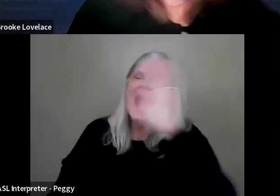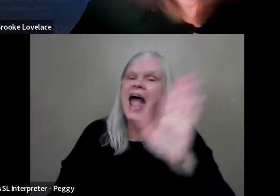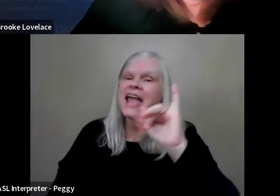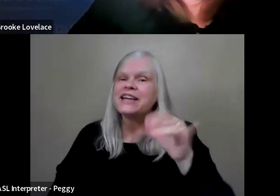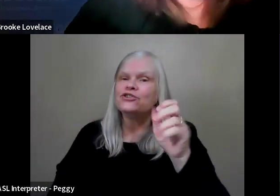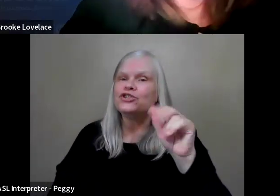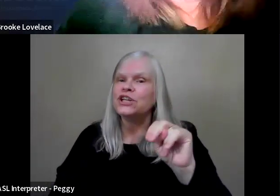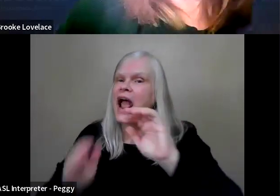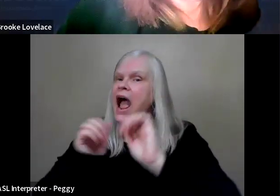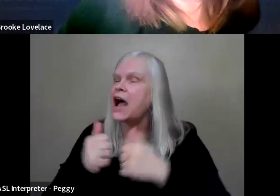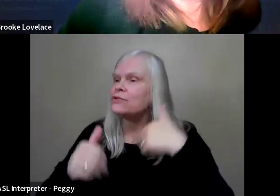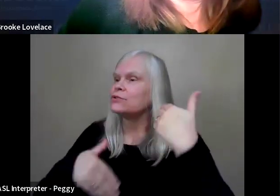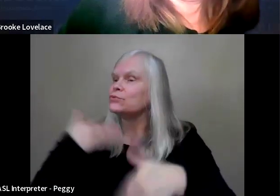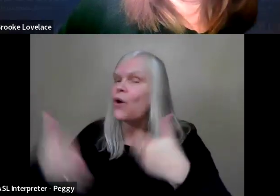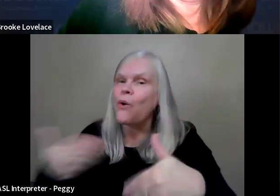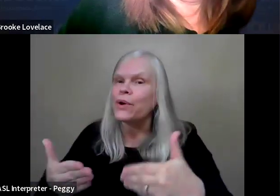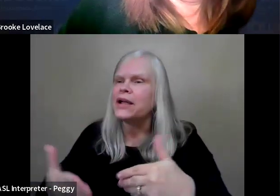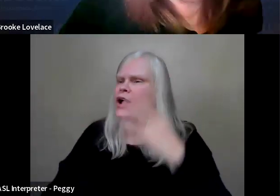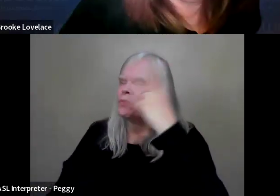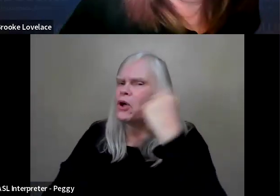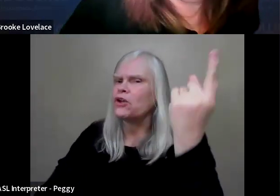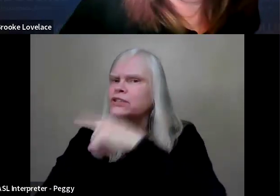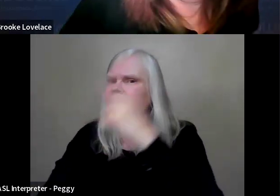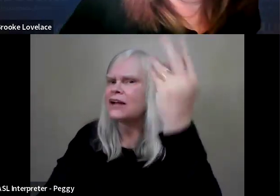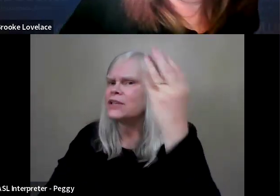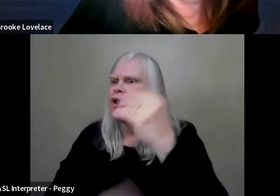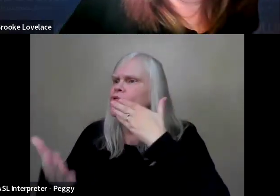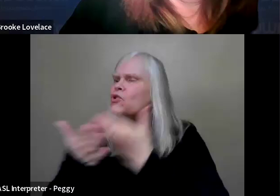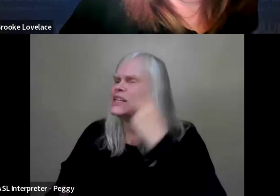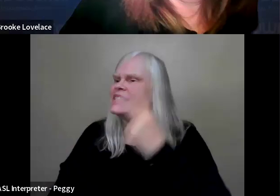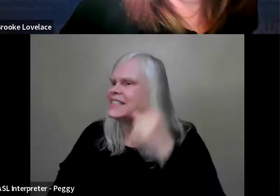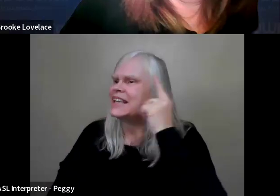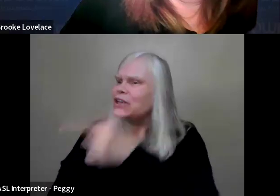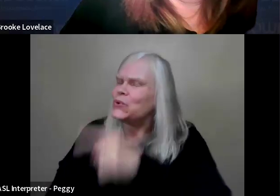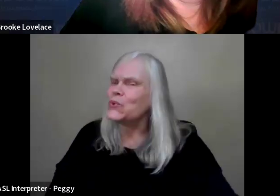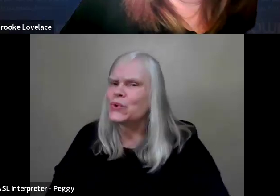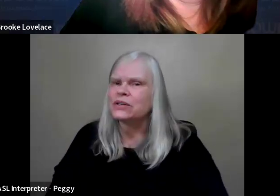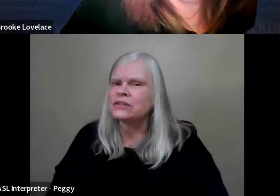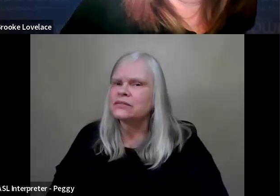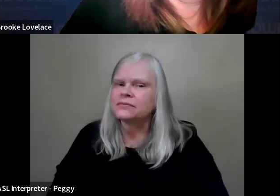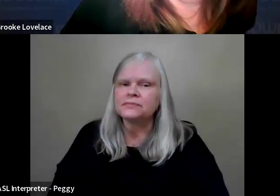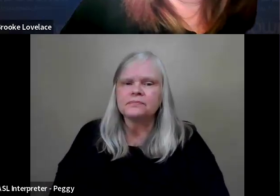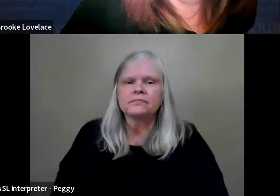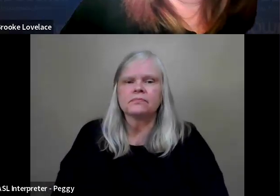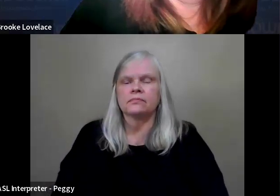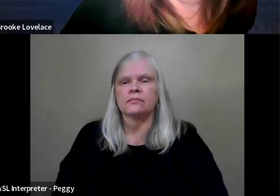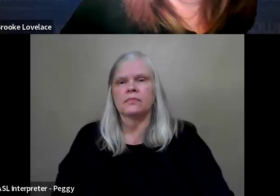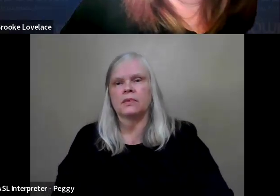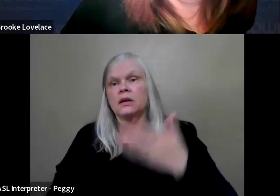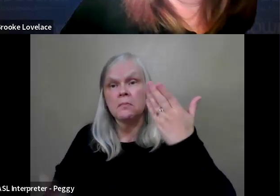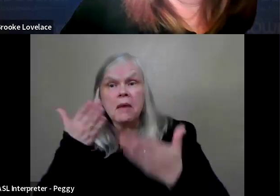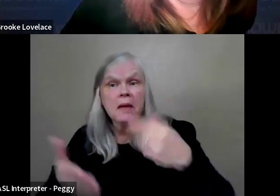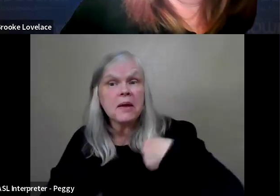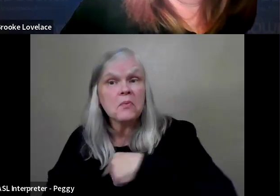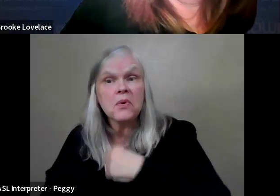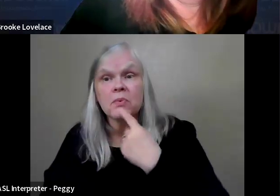it going? How's your day been? It is so beautiful outside. It's so good to see you." Now that's something we might